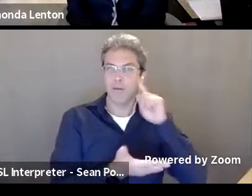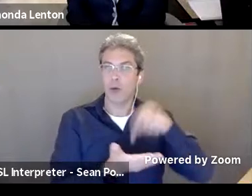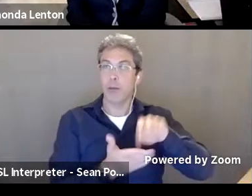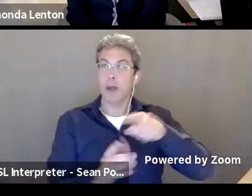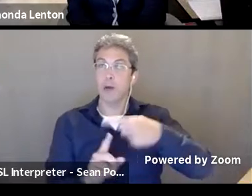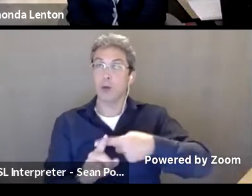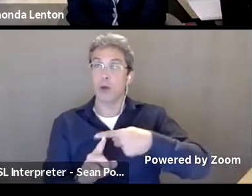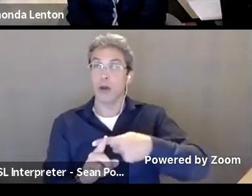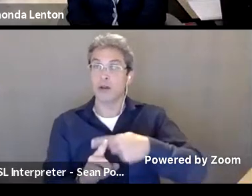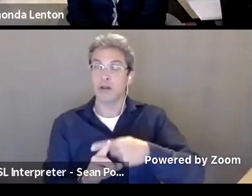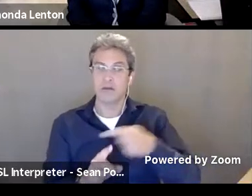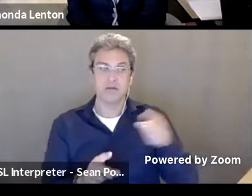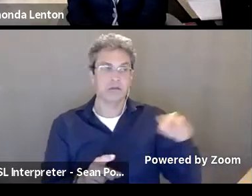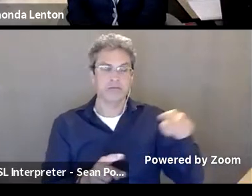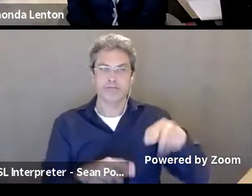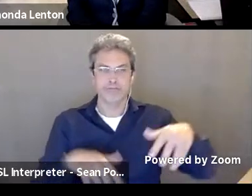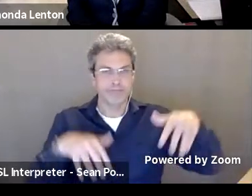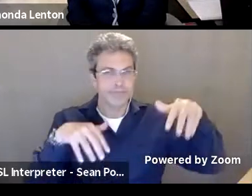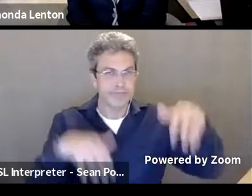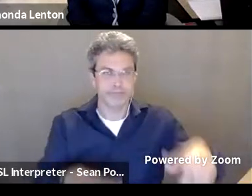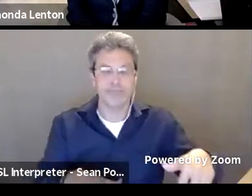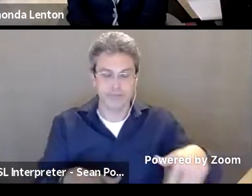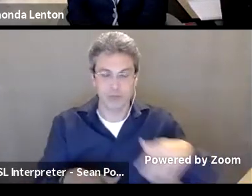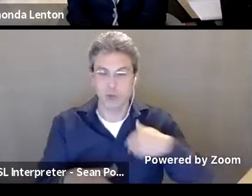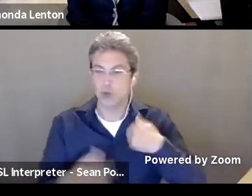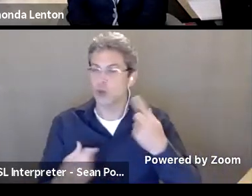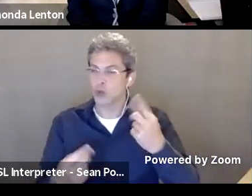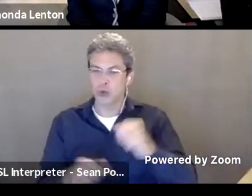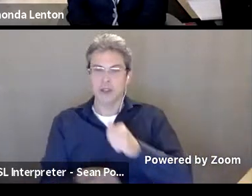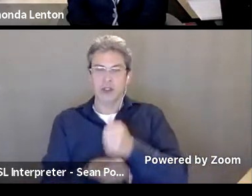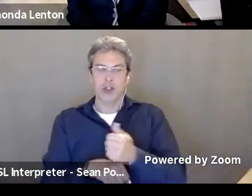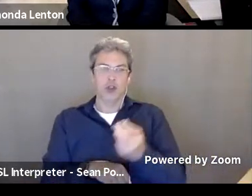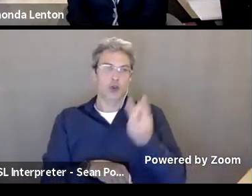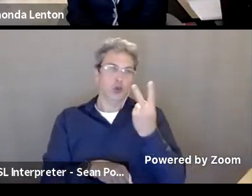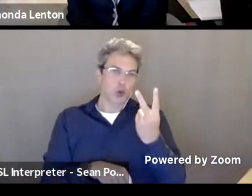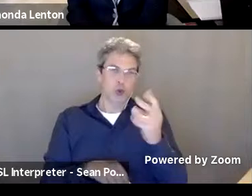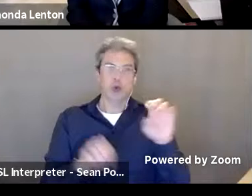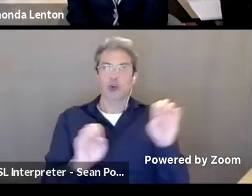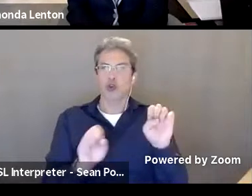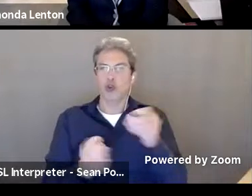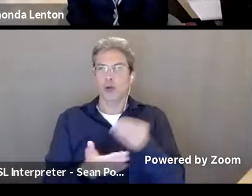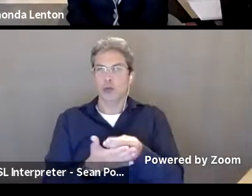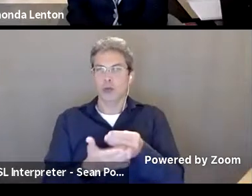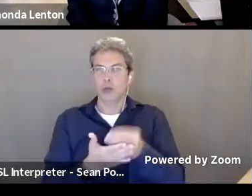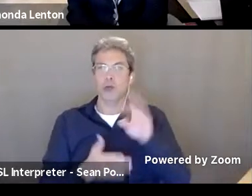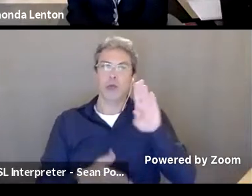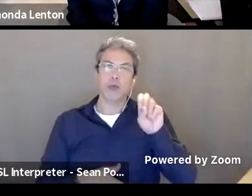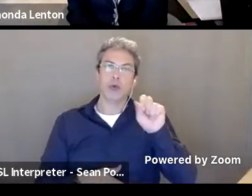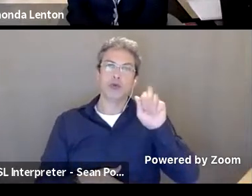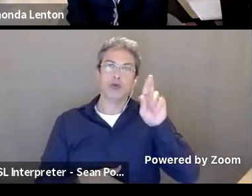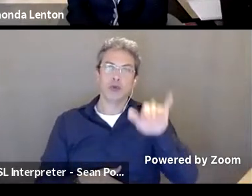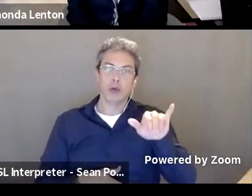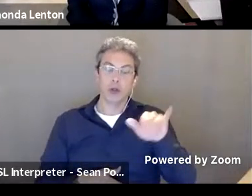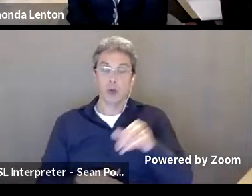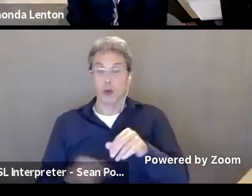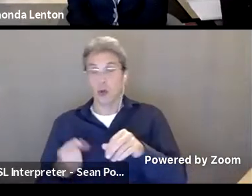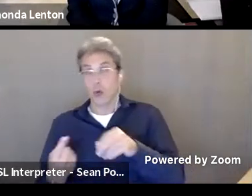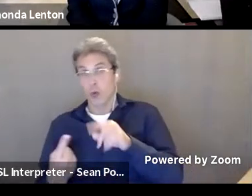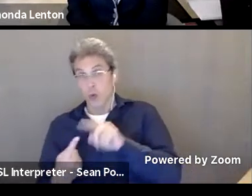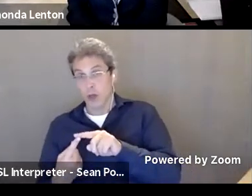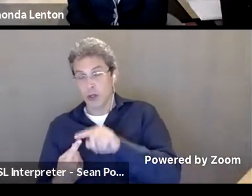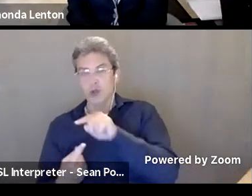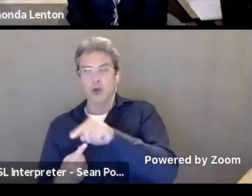create these two emergency bursary funds. One was $2 million worth to help those